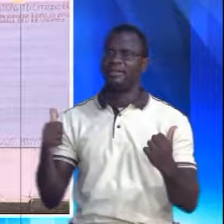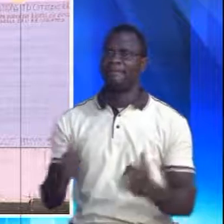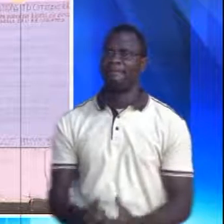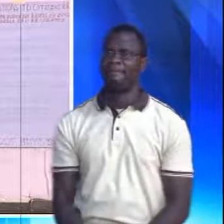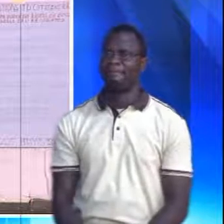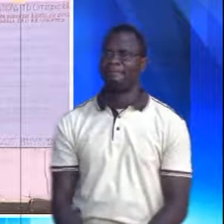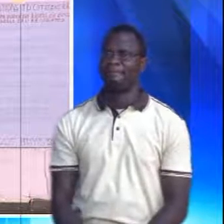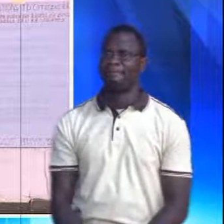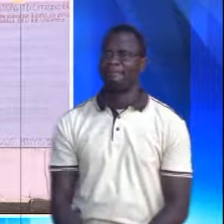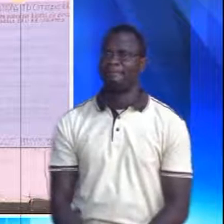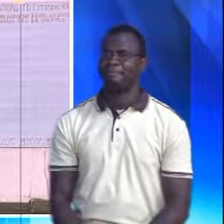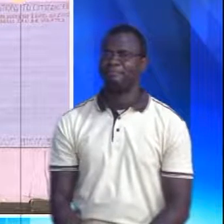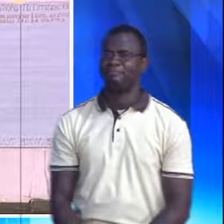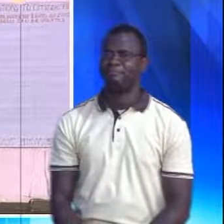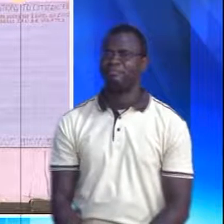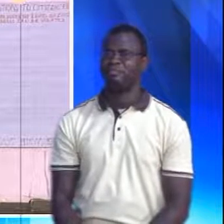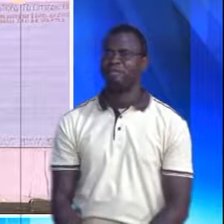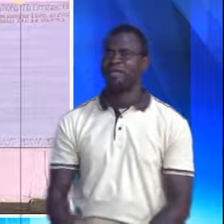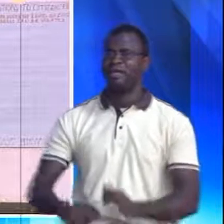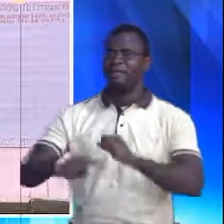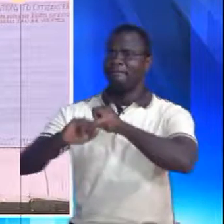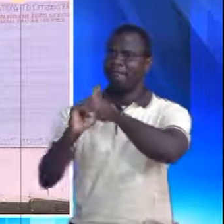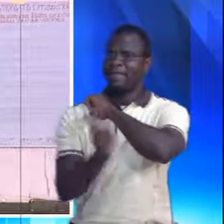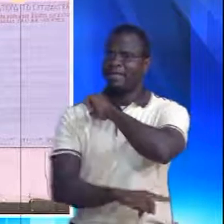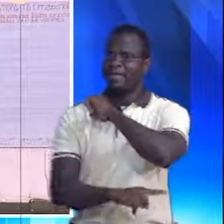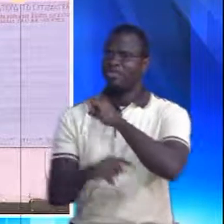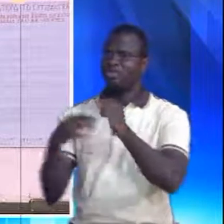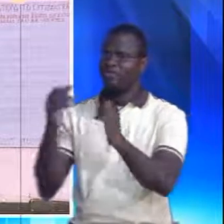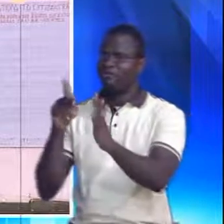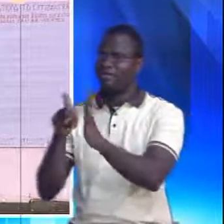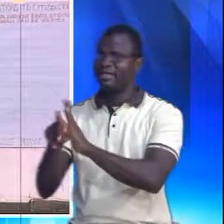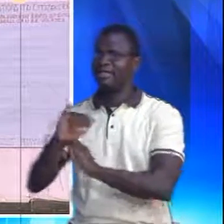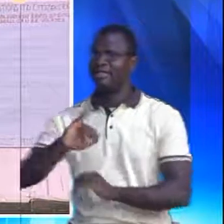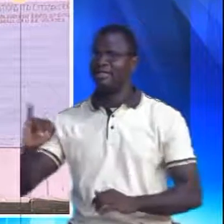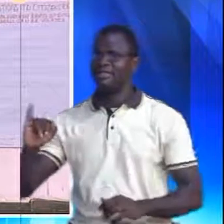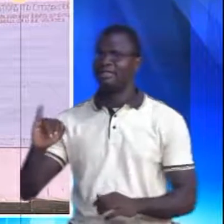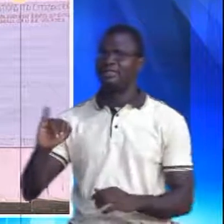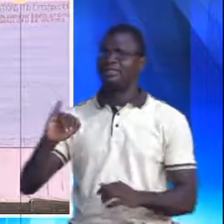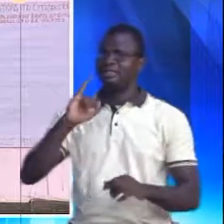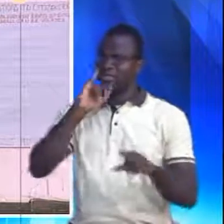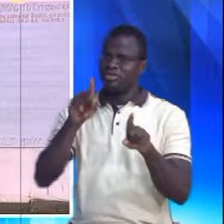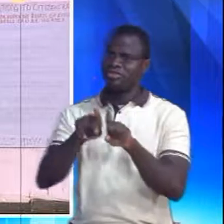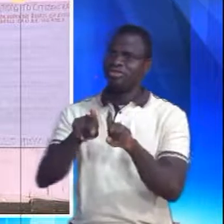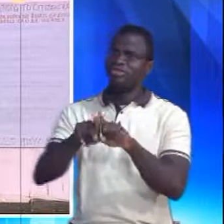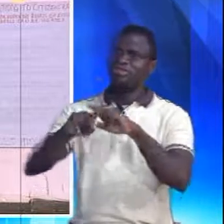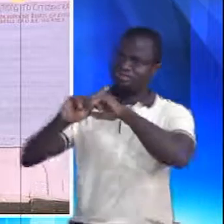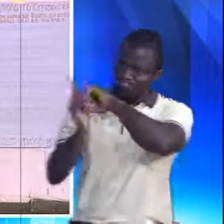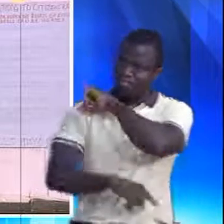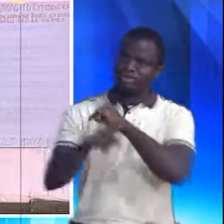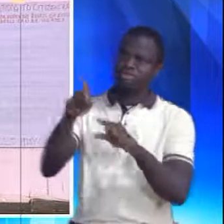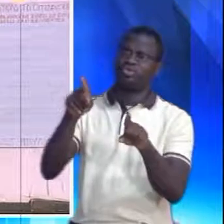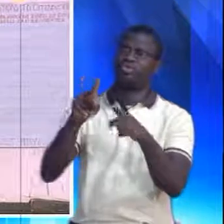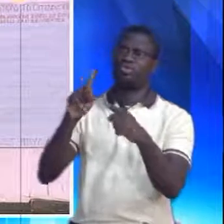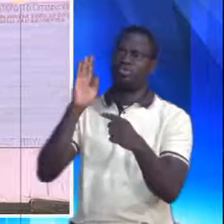We have had cases of that. So we have to be careful the way we go about our way of life and the way we conduct ourselves in the